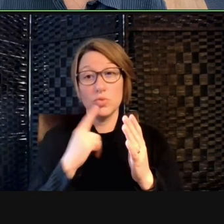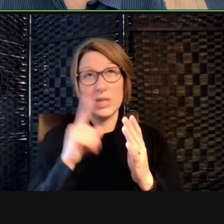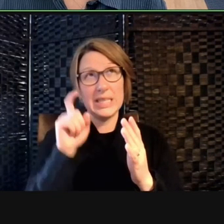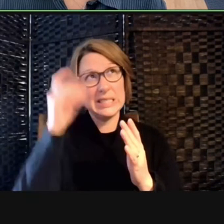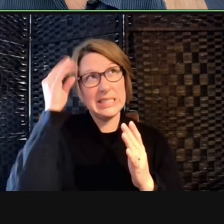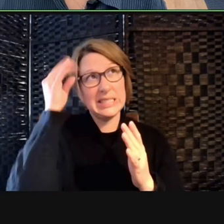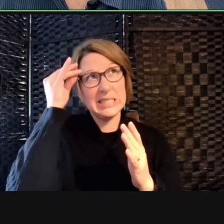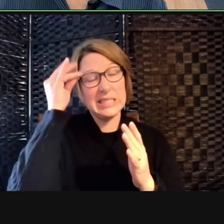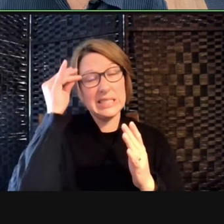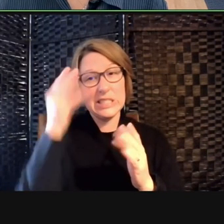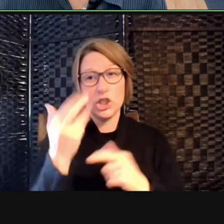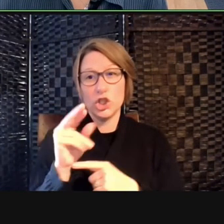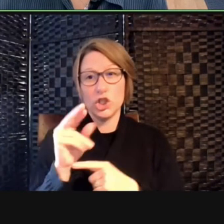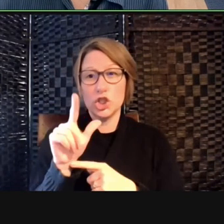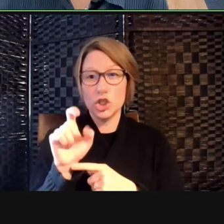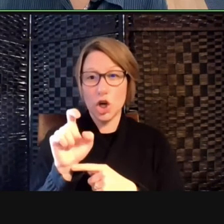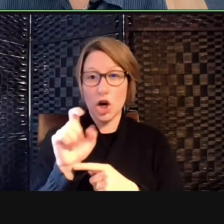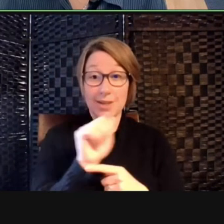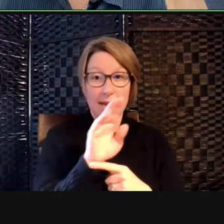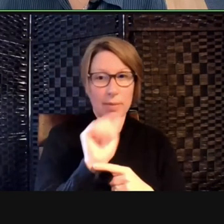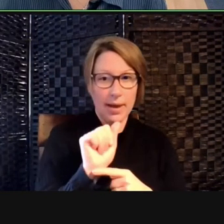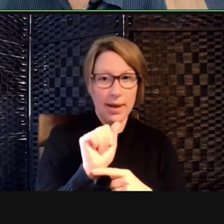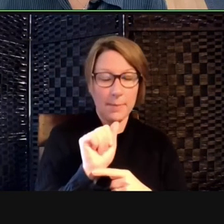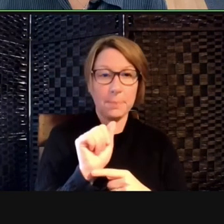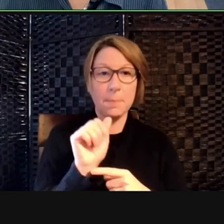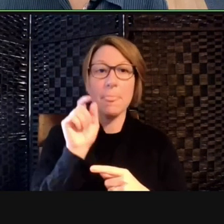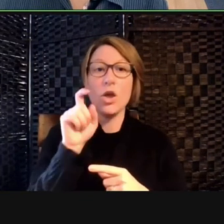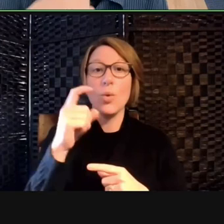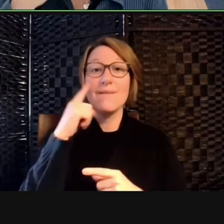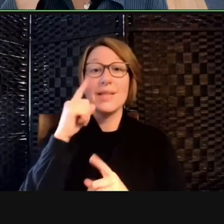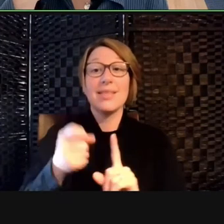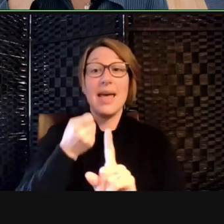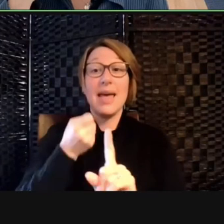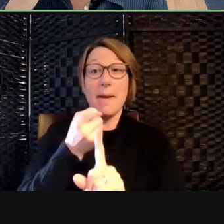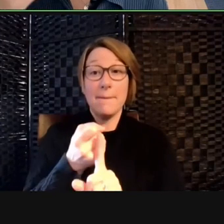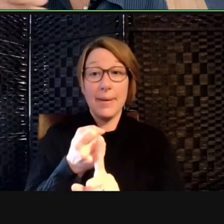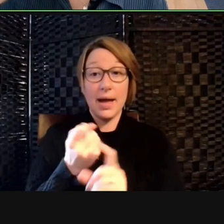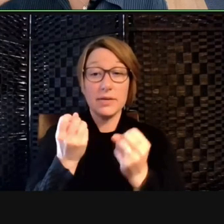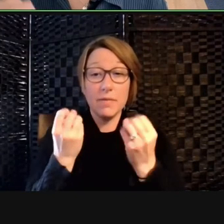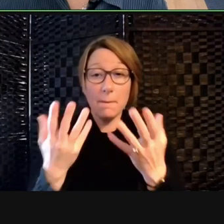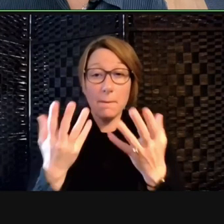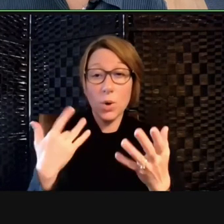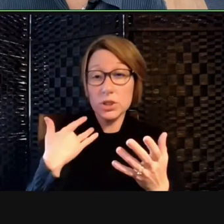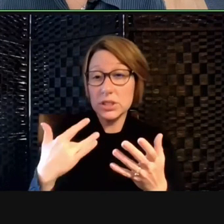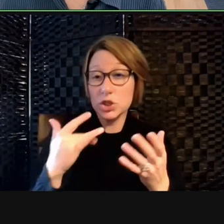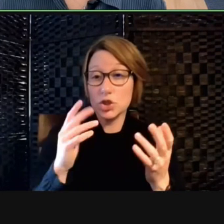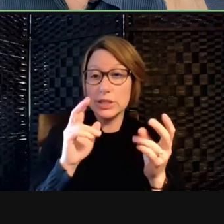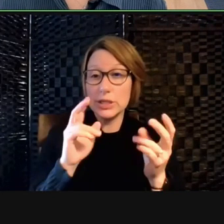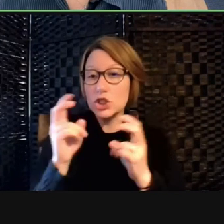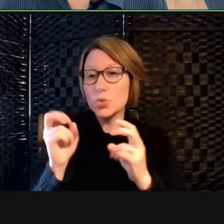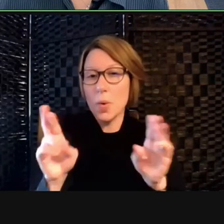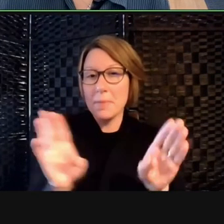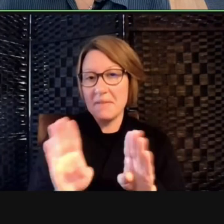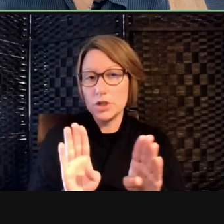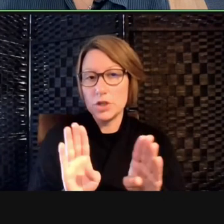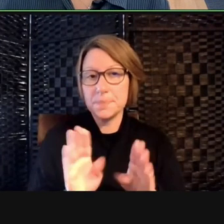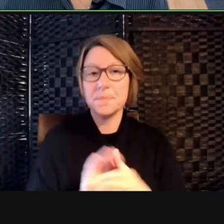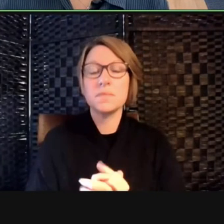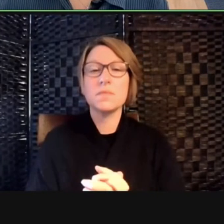about ABA. So first we have to think about that impact of the multisensory issues or on their behavior. And